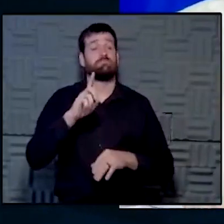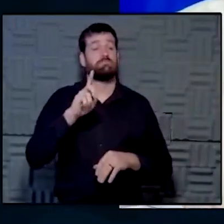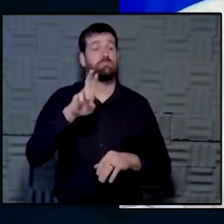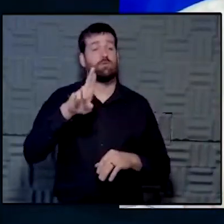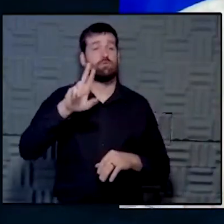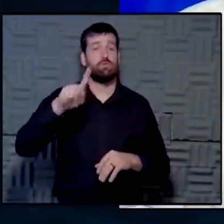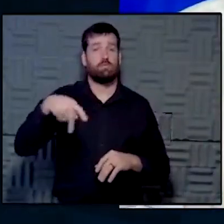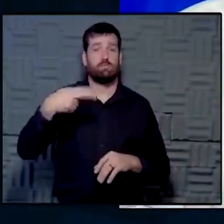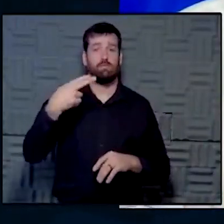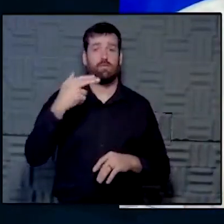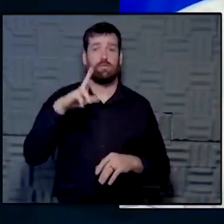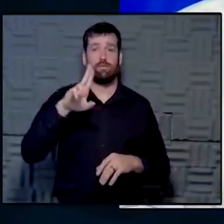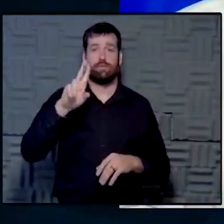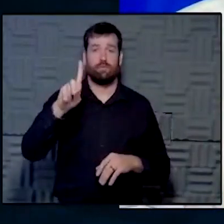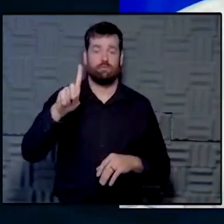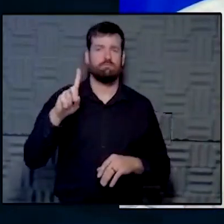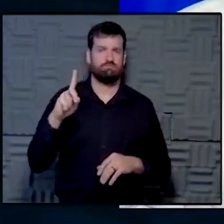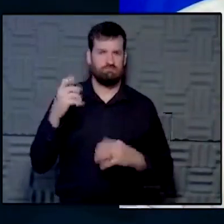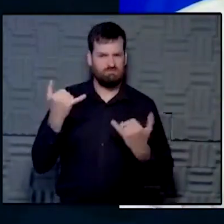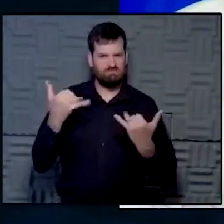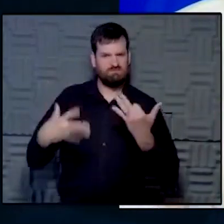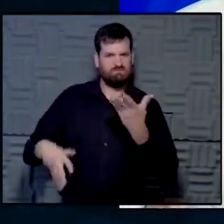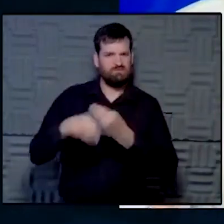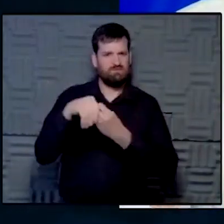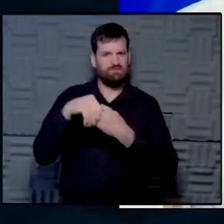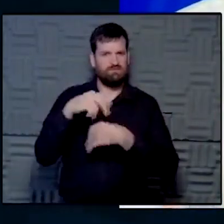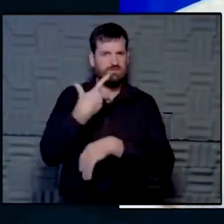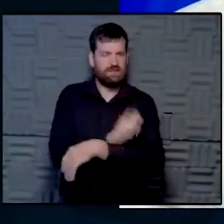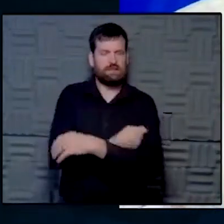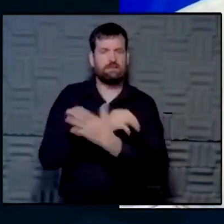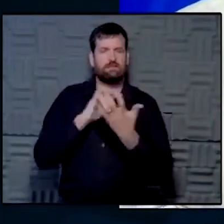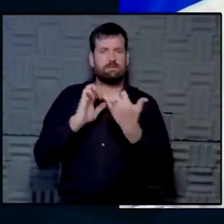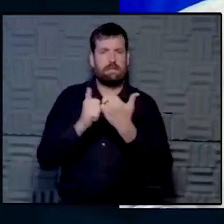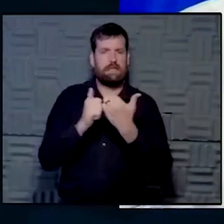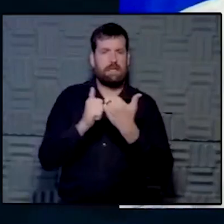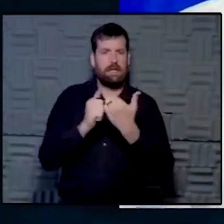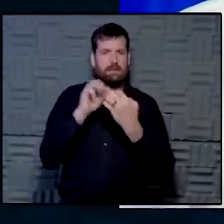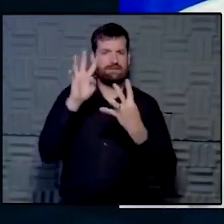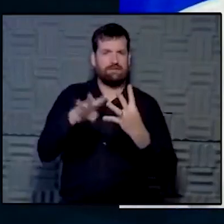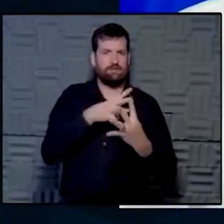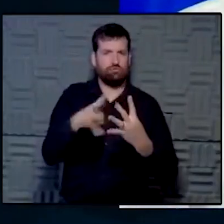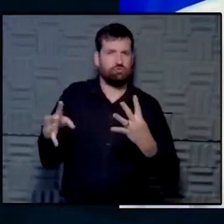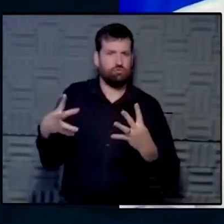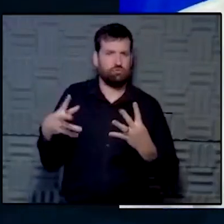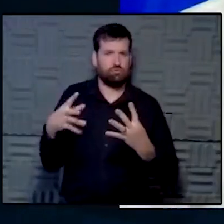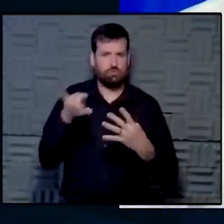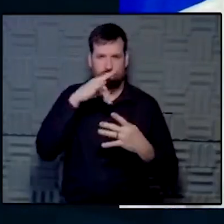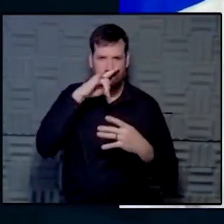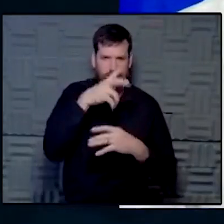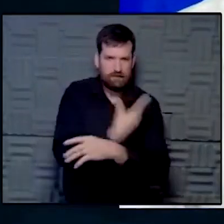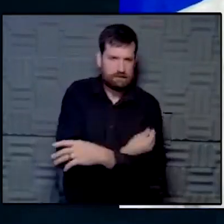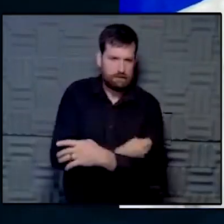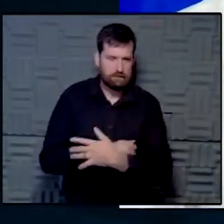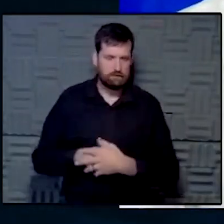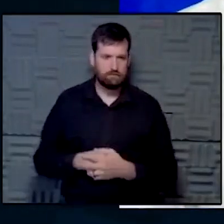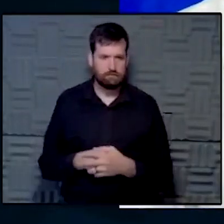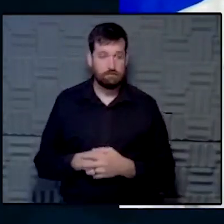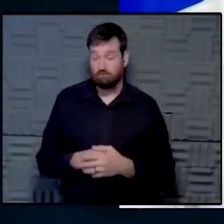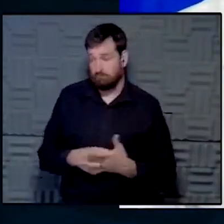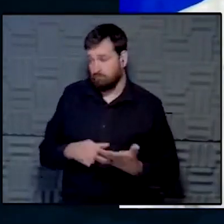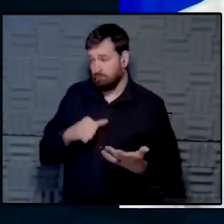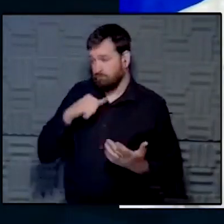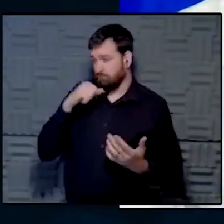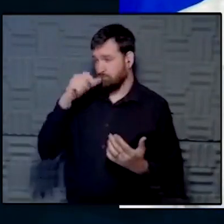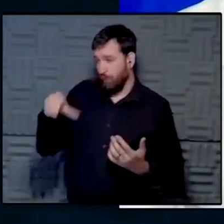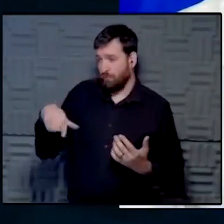with the addition of this vaccine to kids, how do we stagger these vaccinations for children now? You don't. You